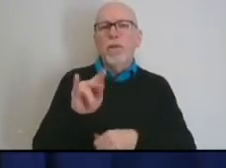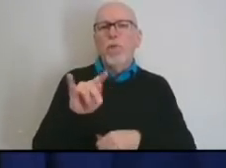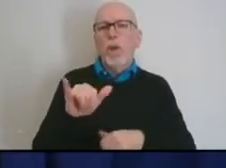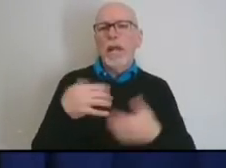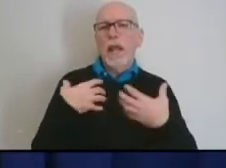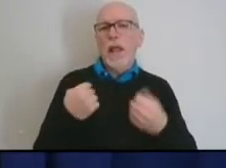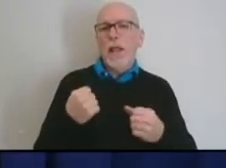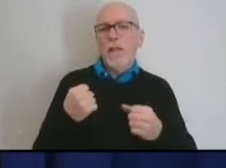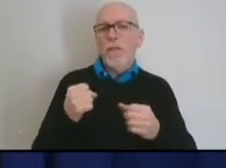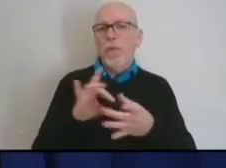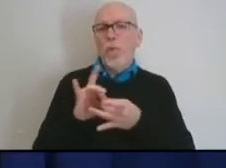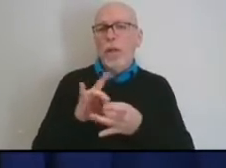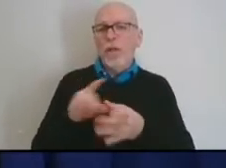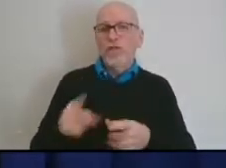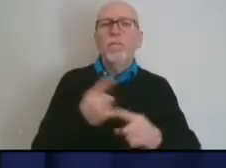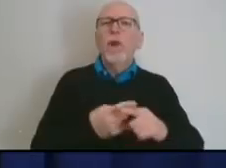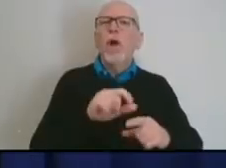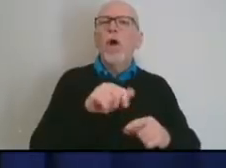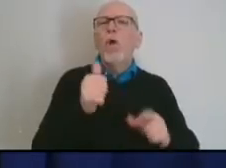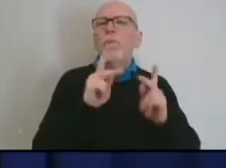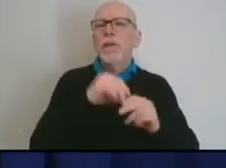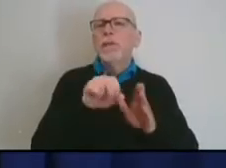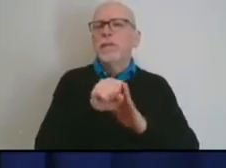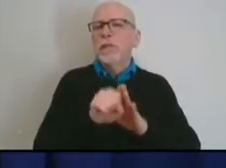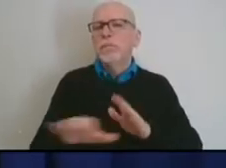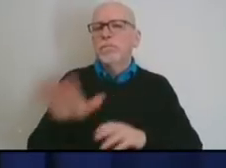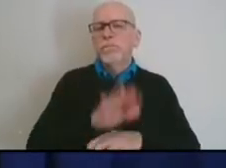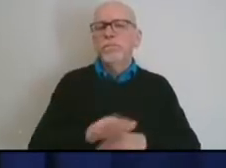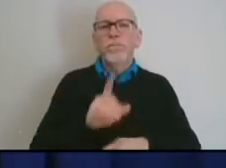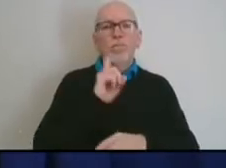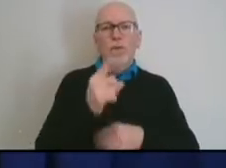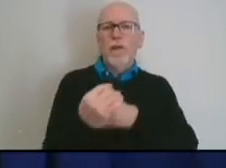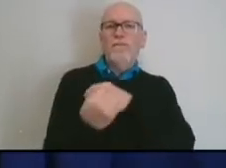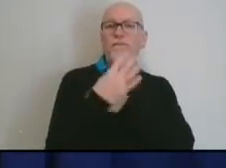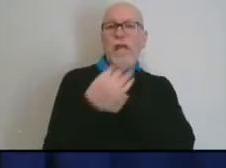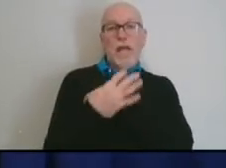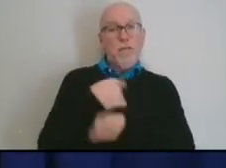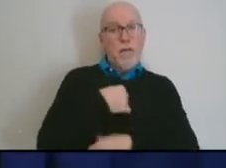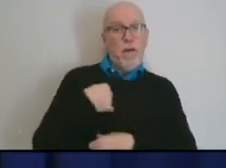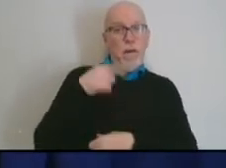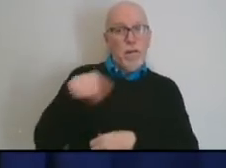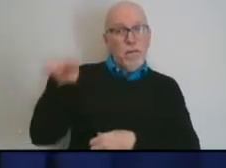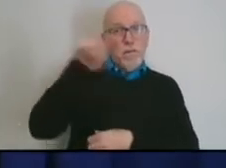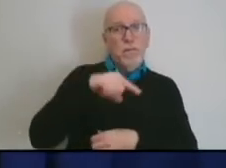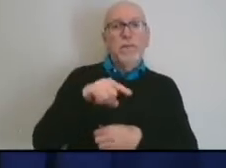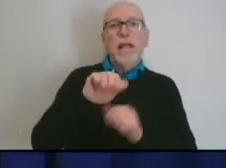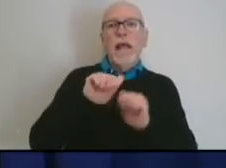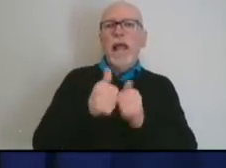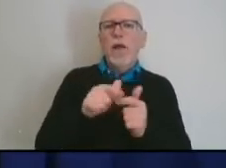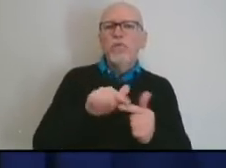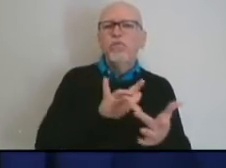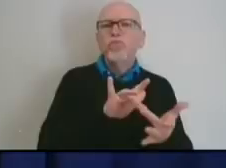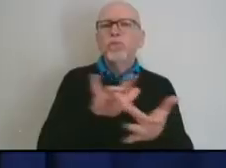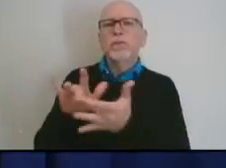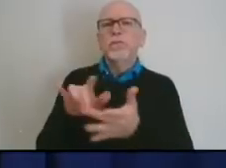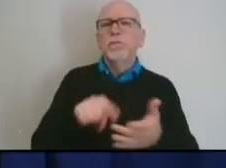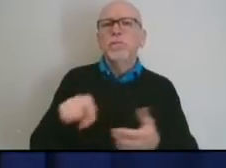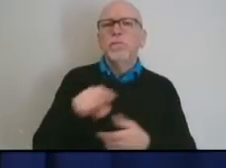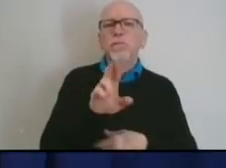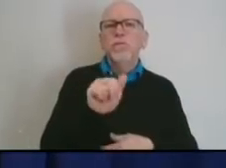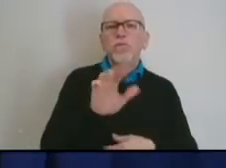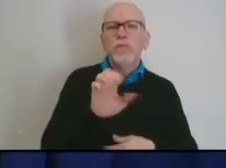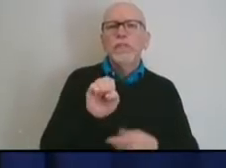other stakeholders throughout the state, really advising us on reaching those racial and